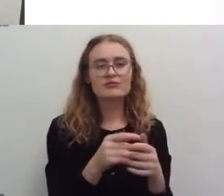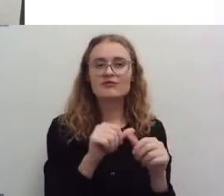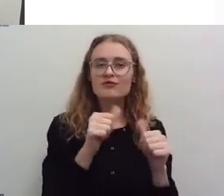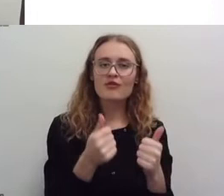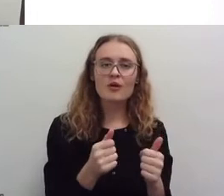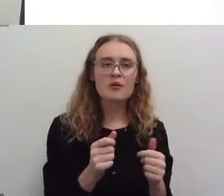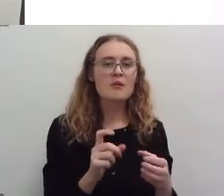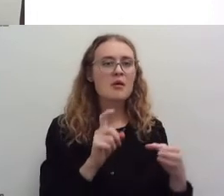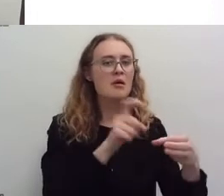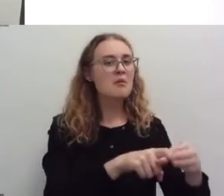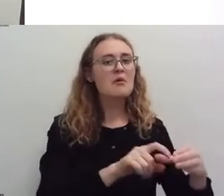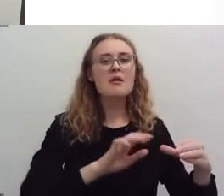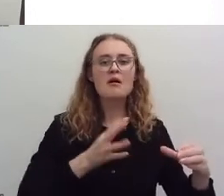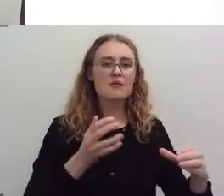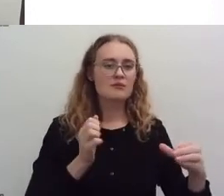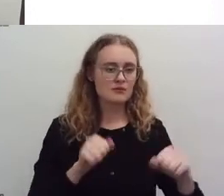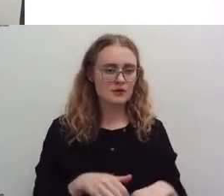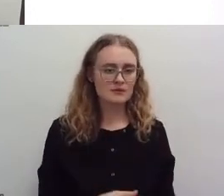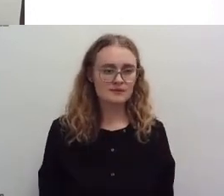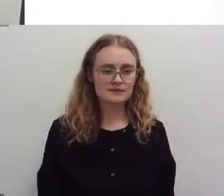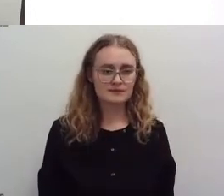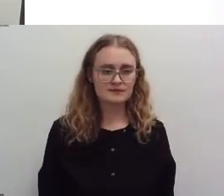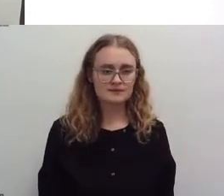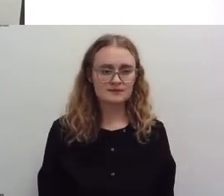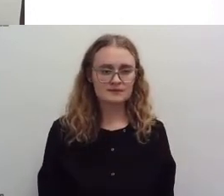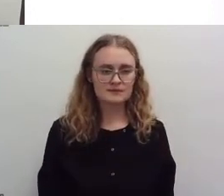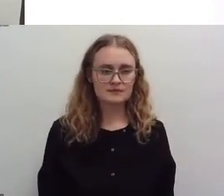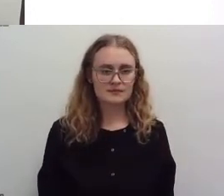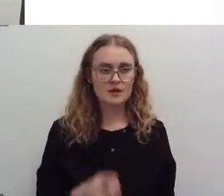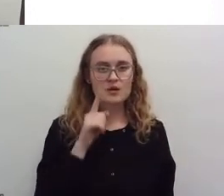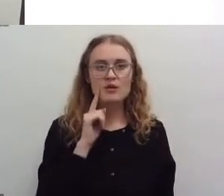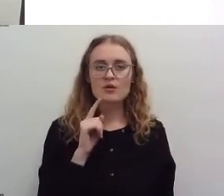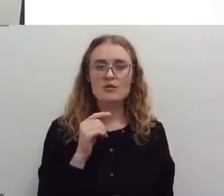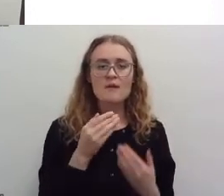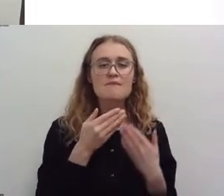I'll be reading now a few quotes of things we hear from different individuals we meet.